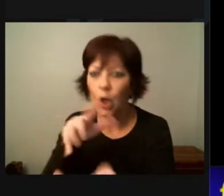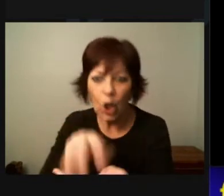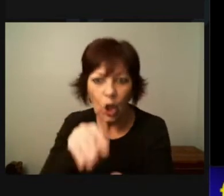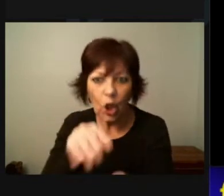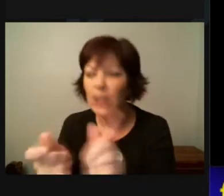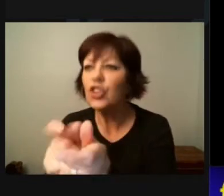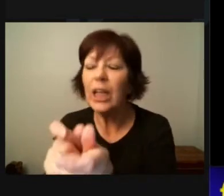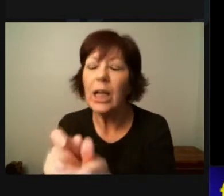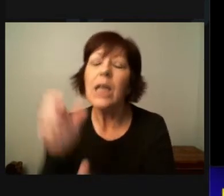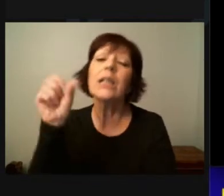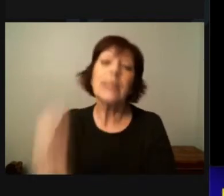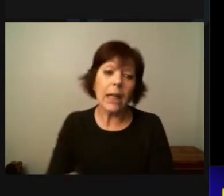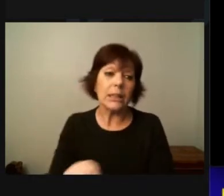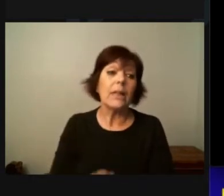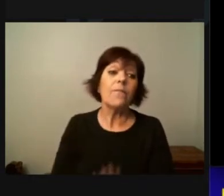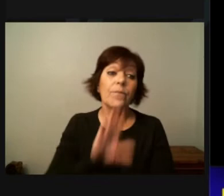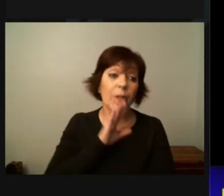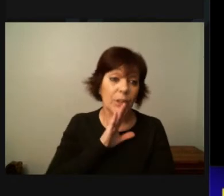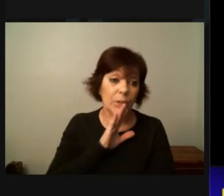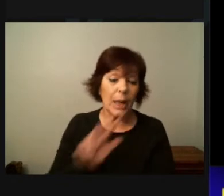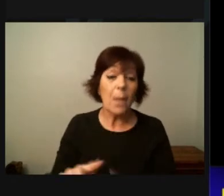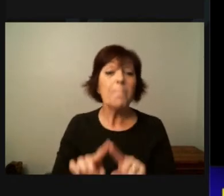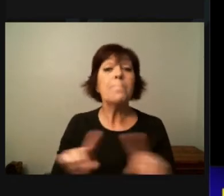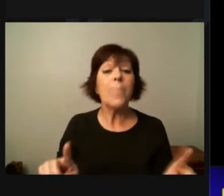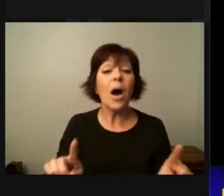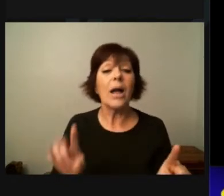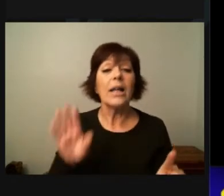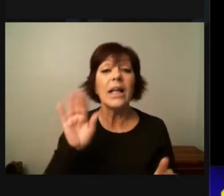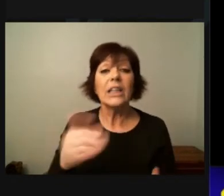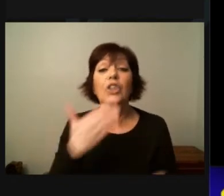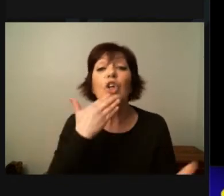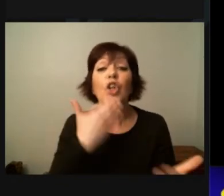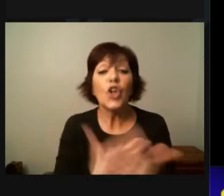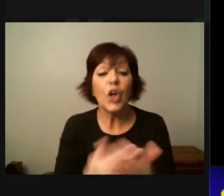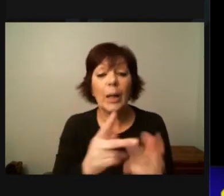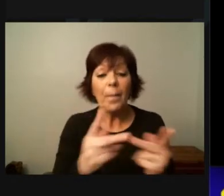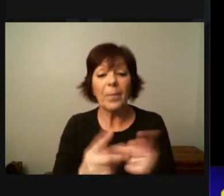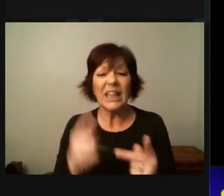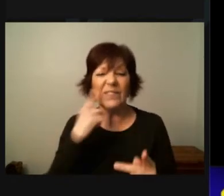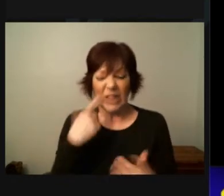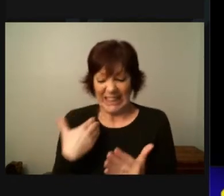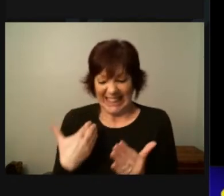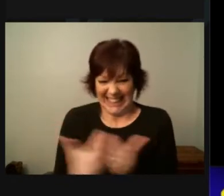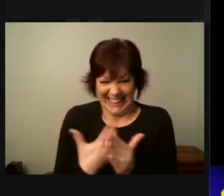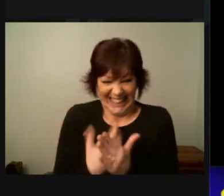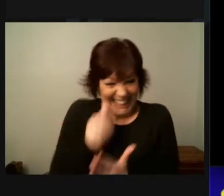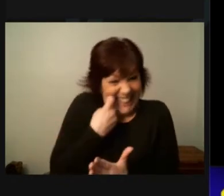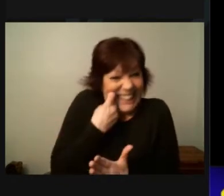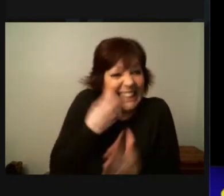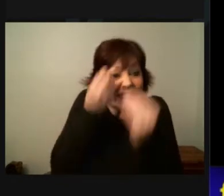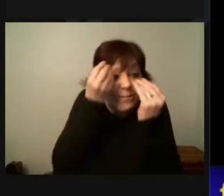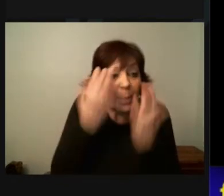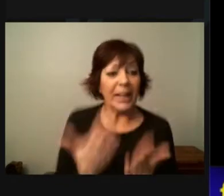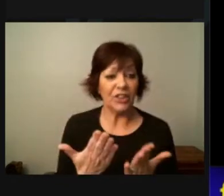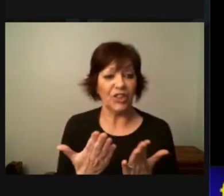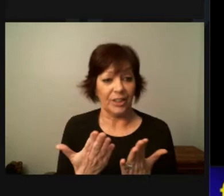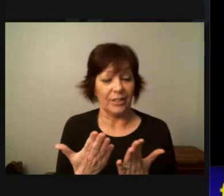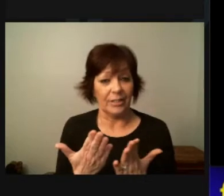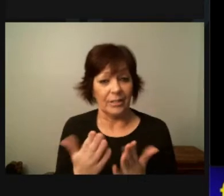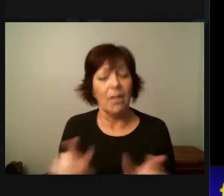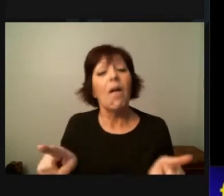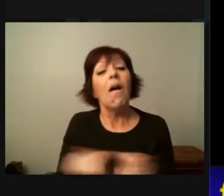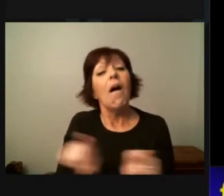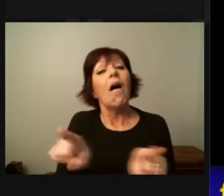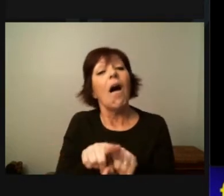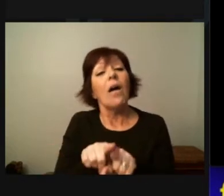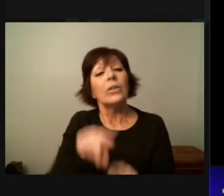be frustrating, but that is a really good source to get the most updated information. You could also go to the